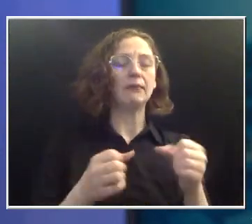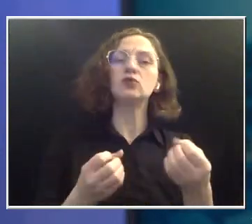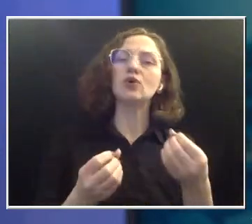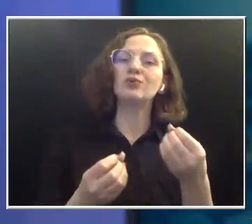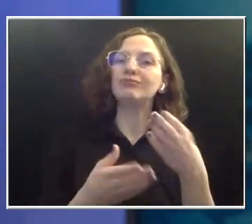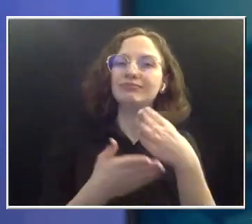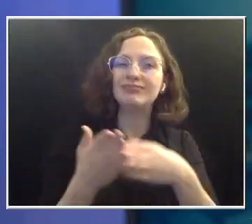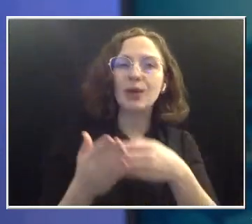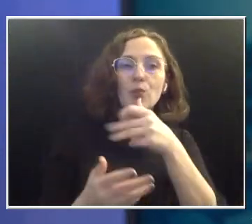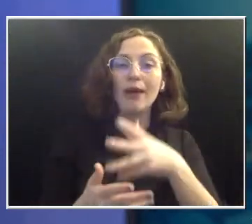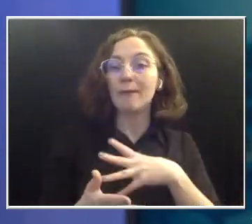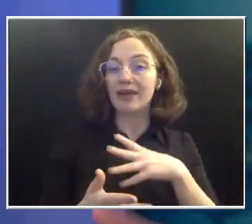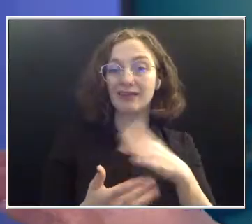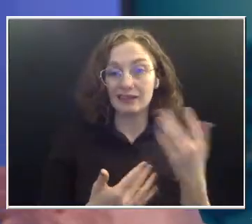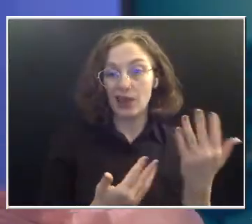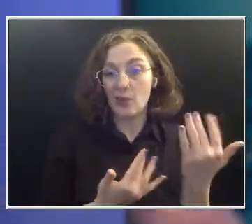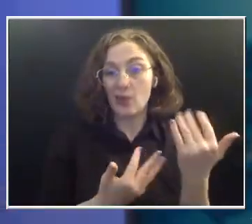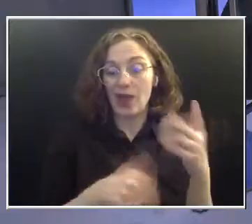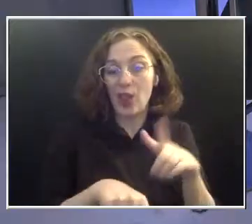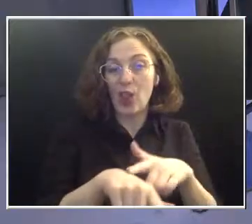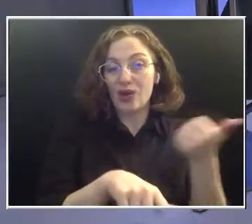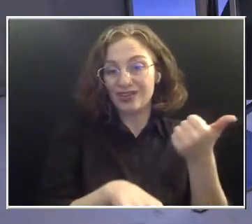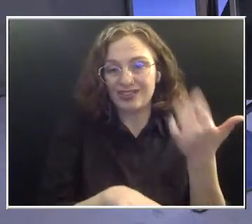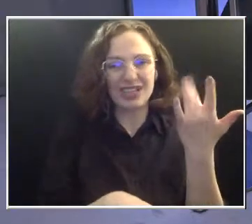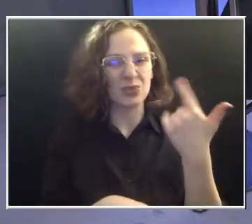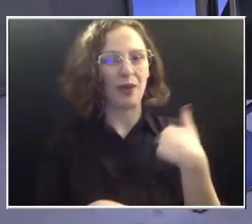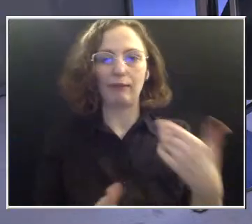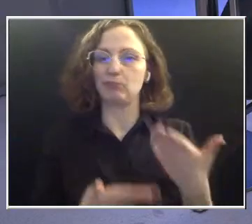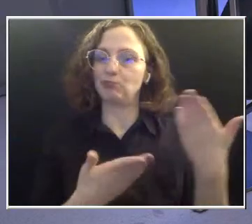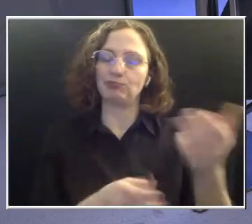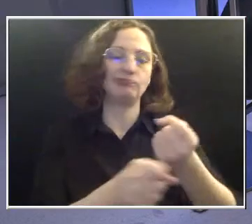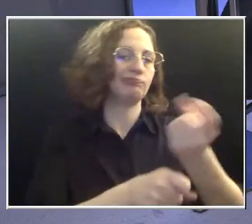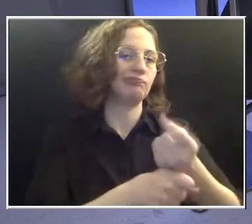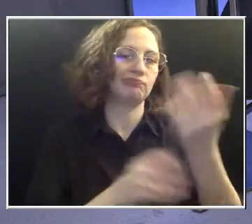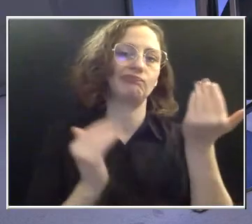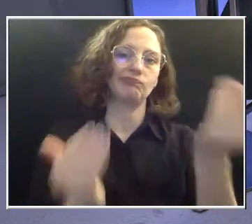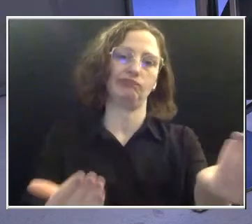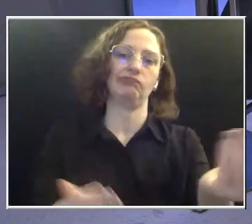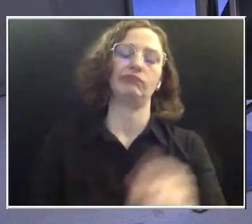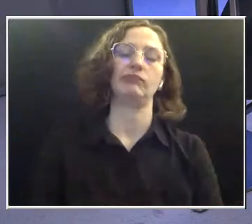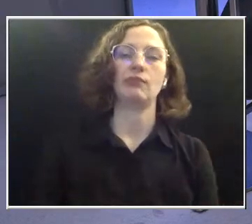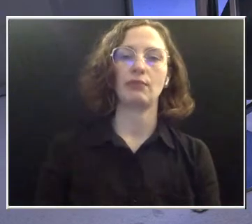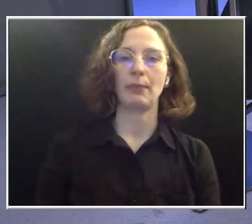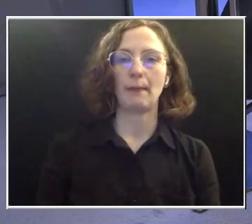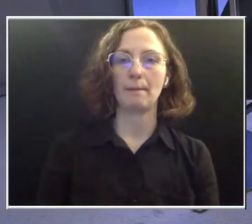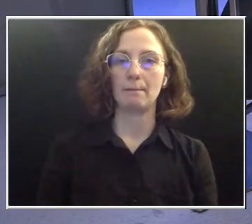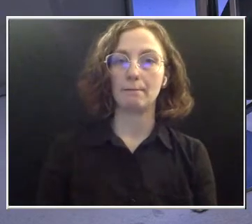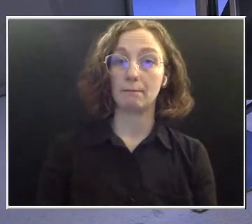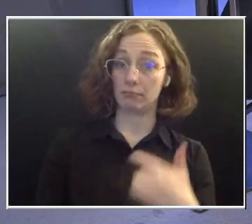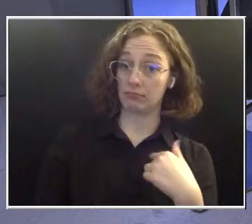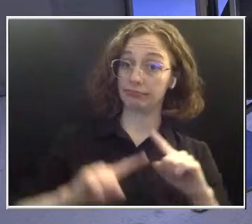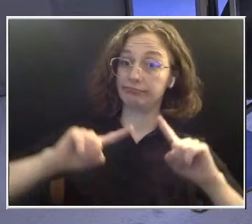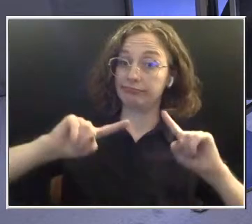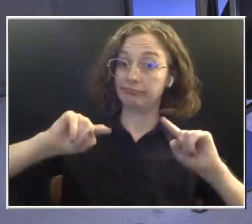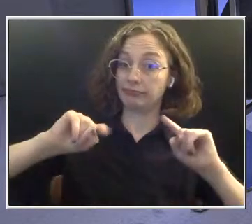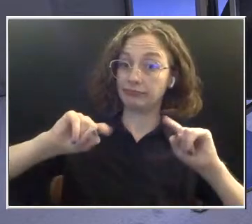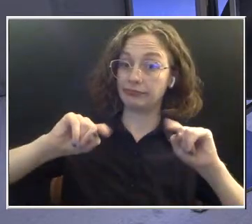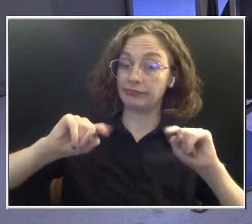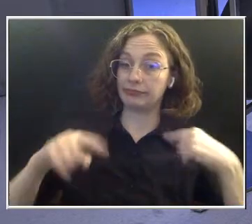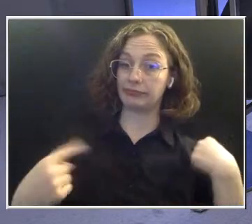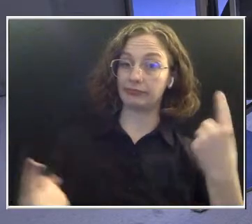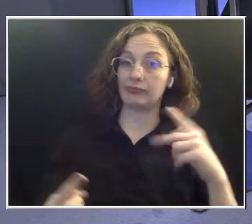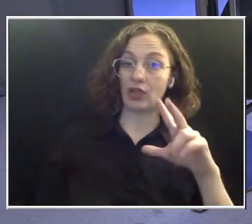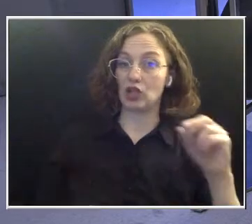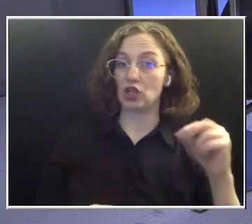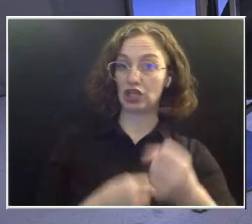That's why I say just go see your doctor every year. Well, I've been, getting my pap for 30 years. And so last time I got it, and she said, great, see you in